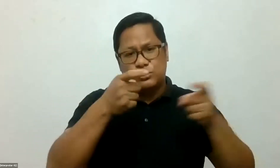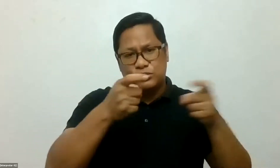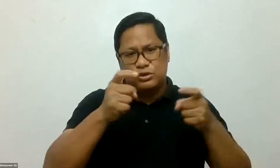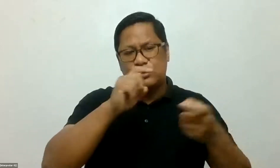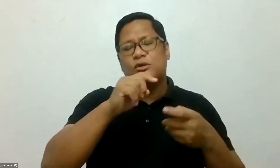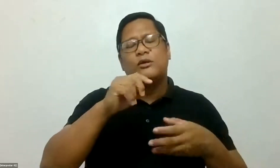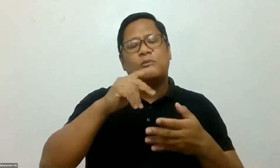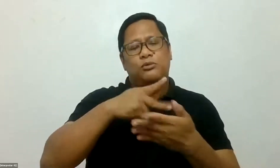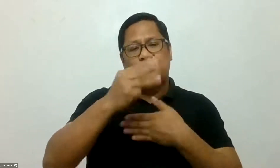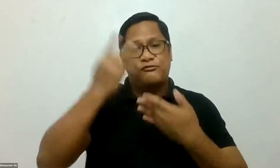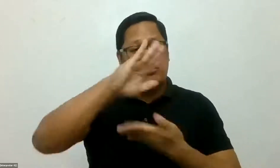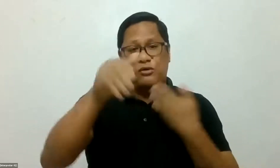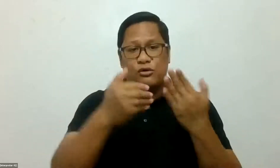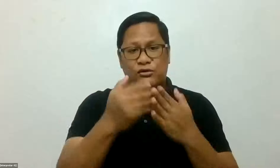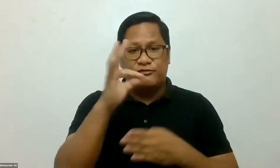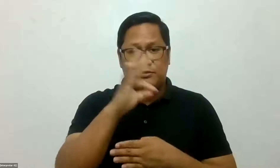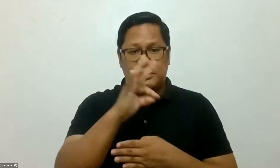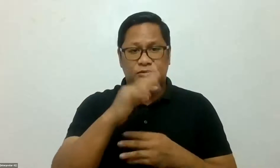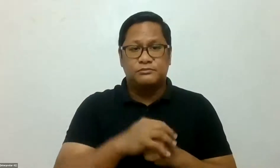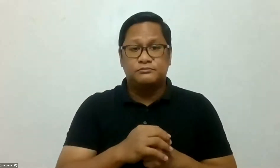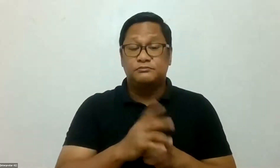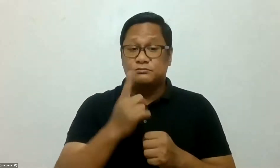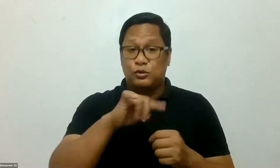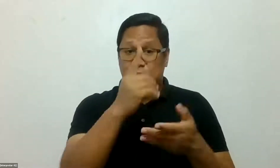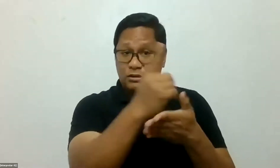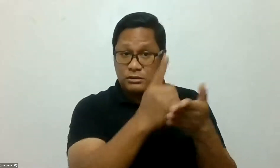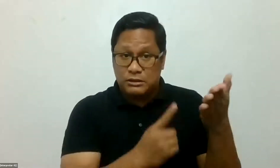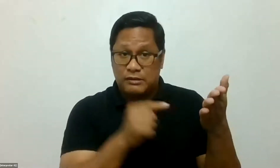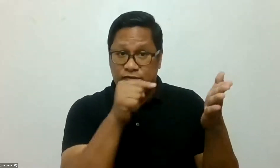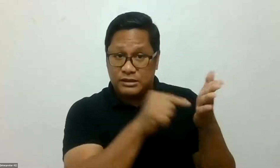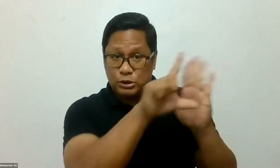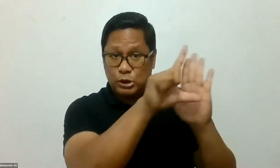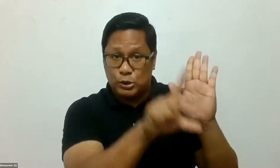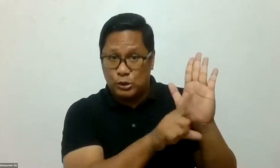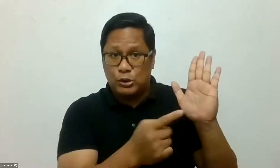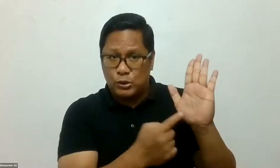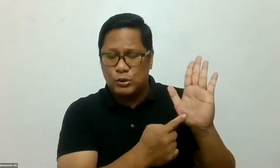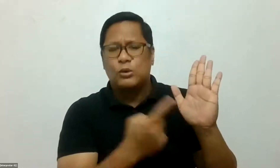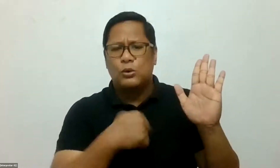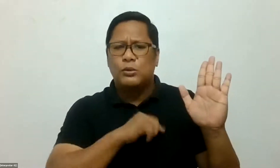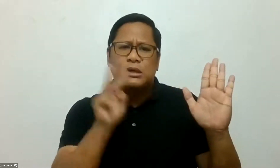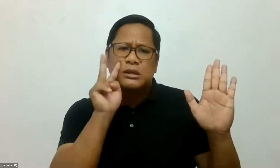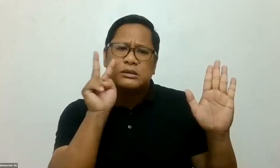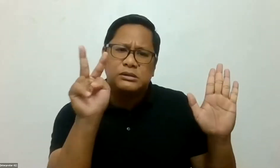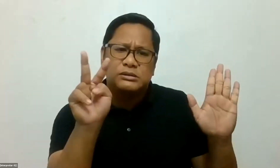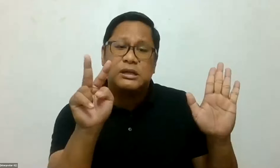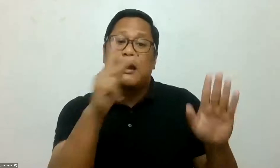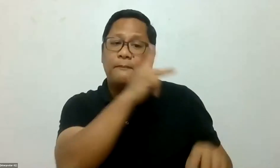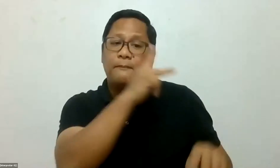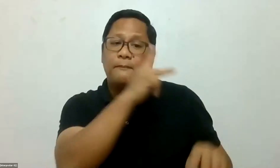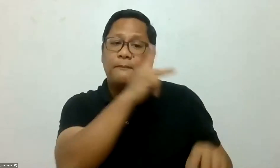Filipino citizens. When we were drafting this law, we envisioned a